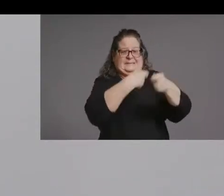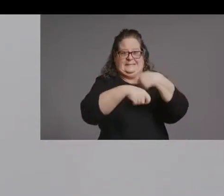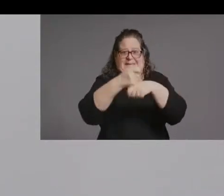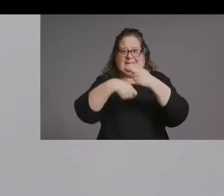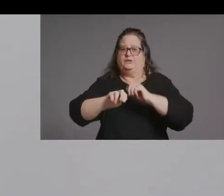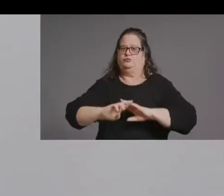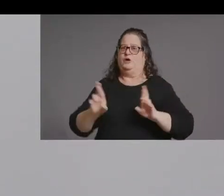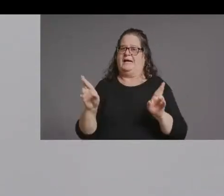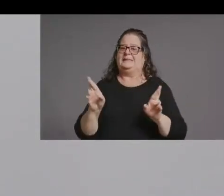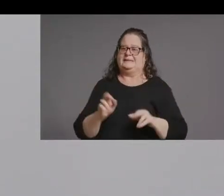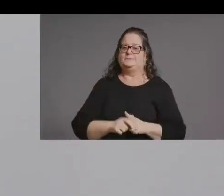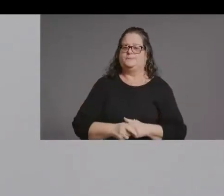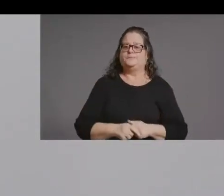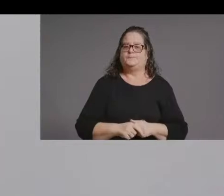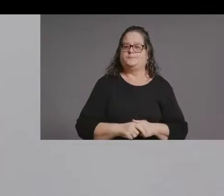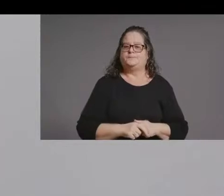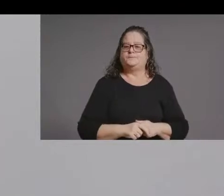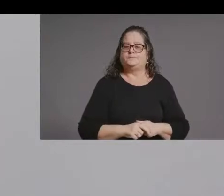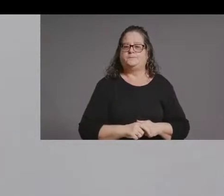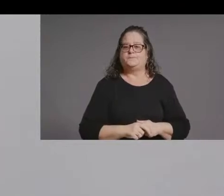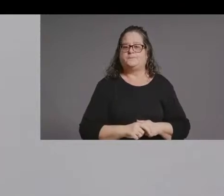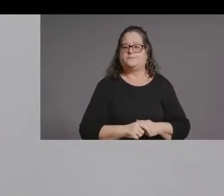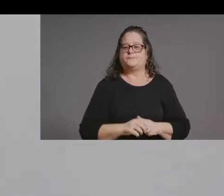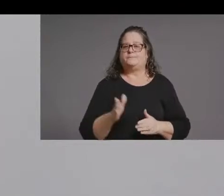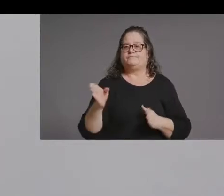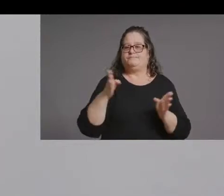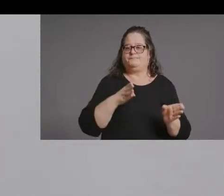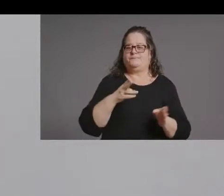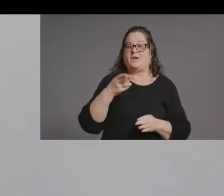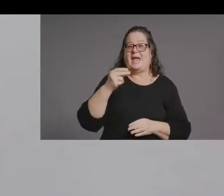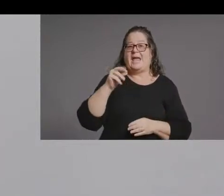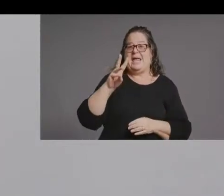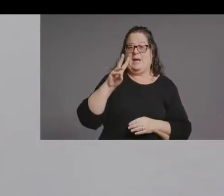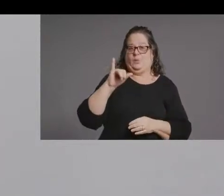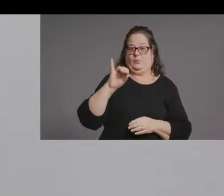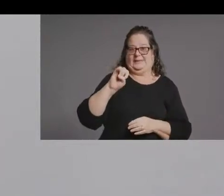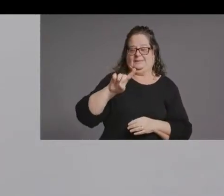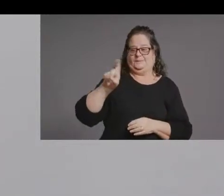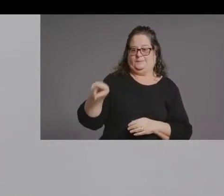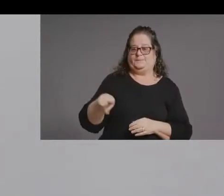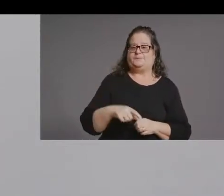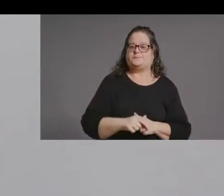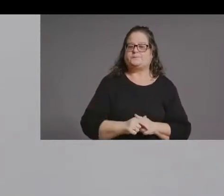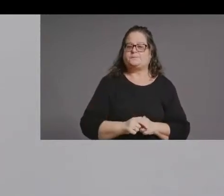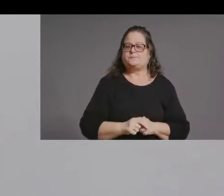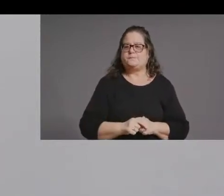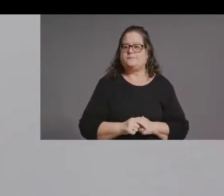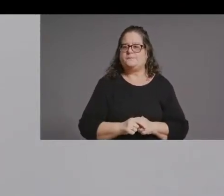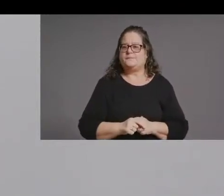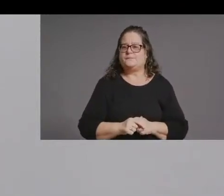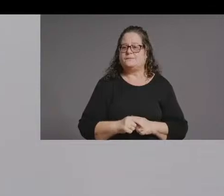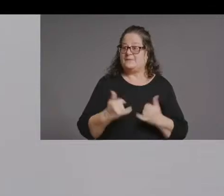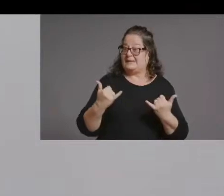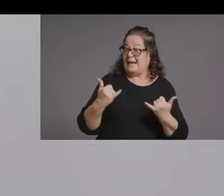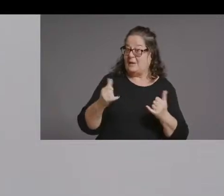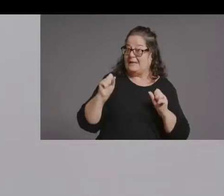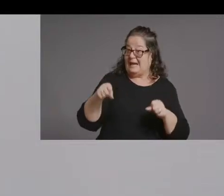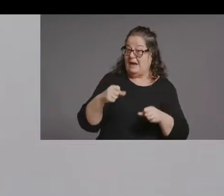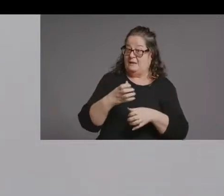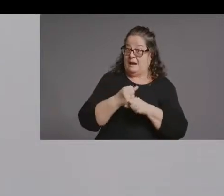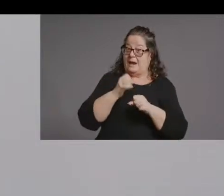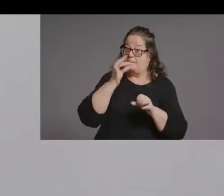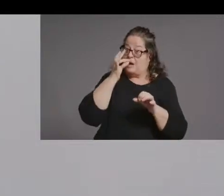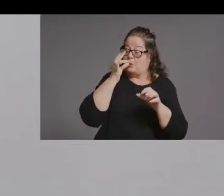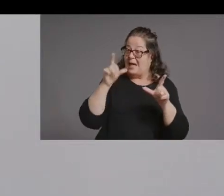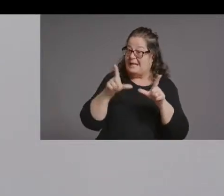Hi, Howie. Hi, is this not where I registered to get one of those 13 marijuana licenses? No. No,